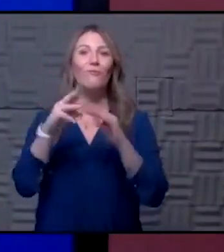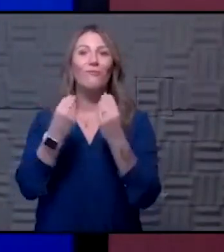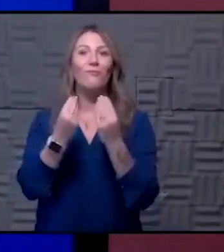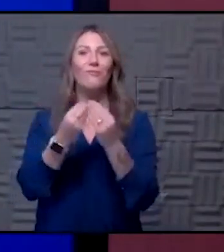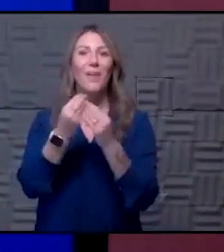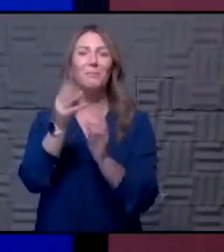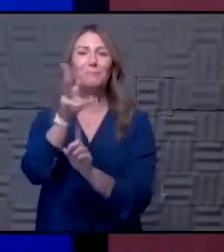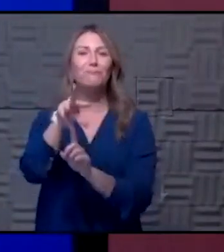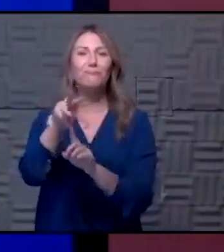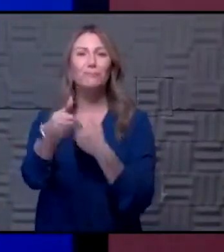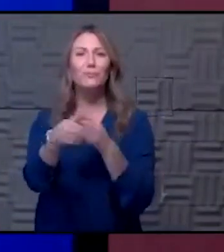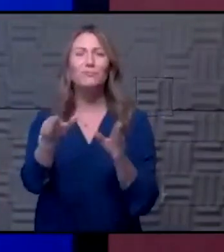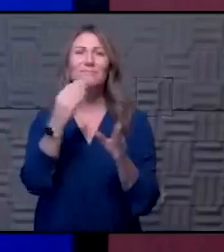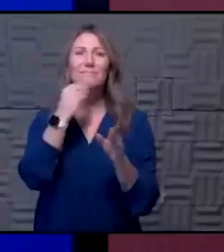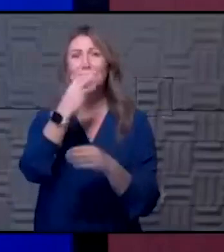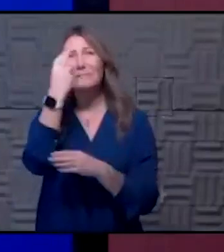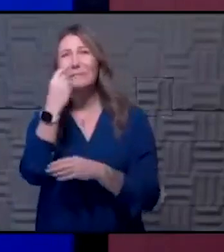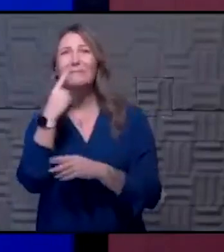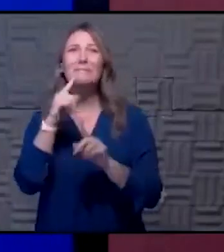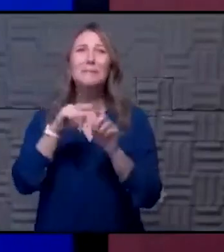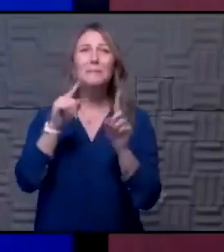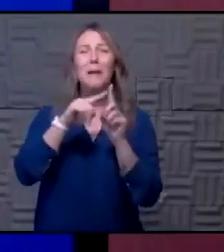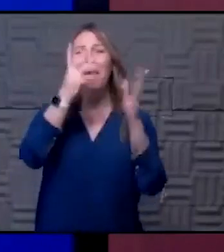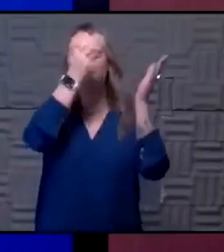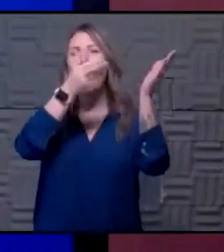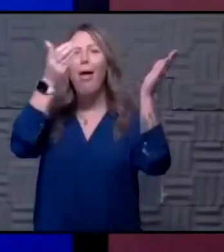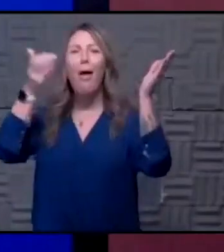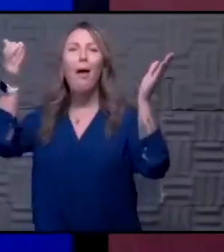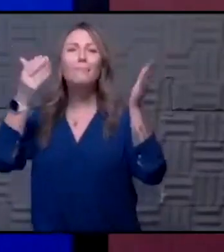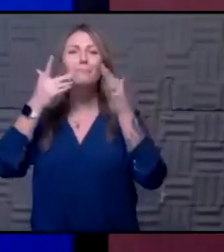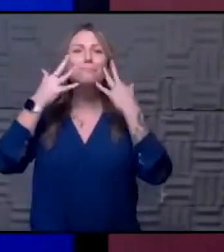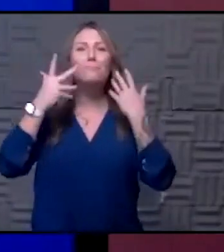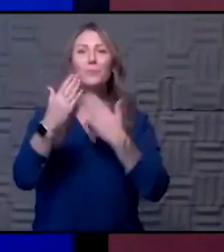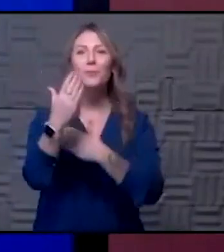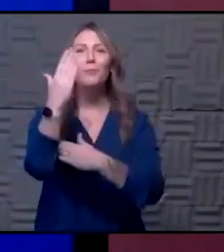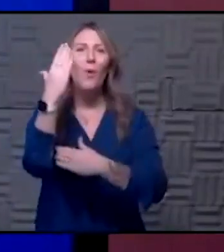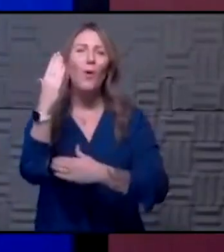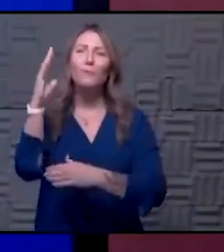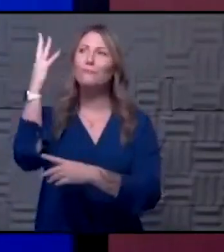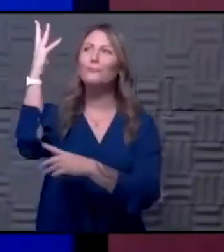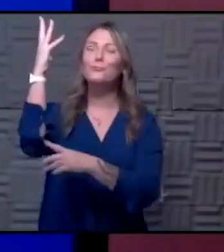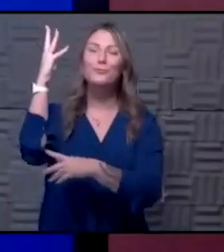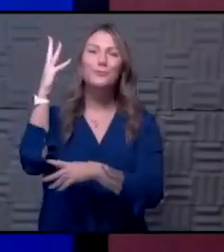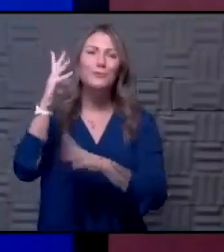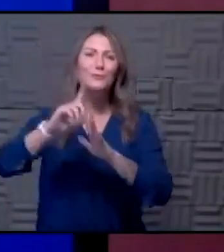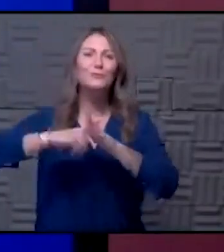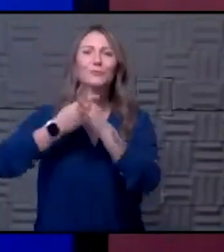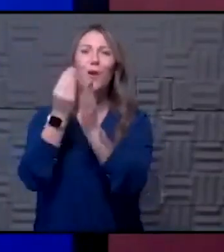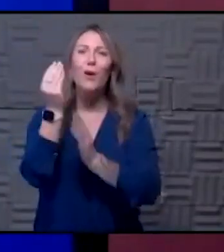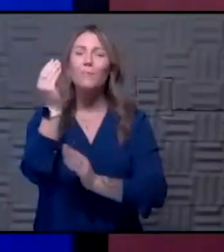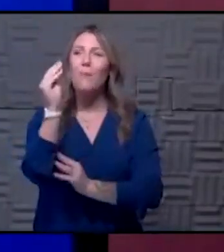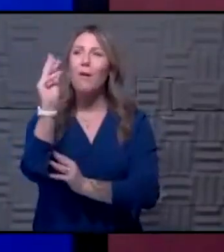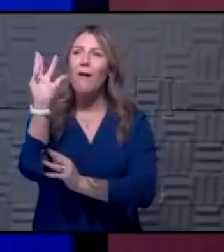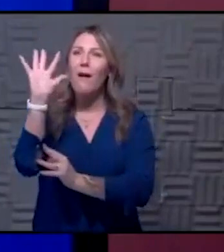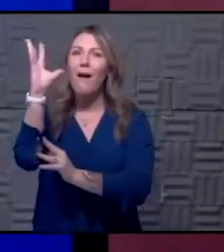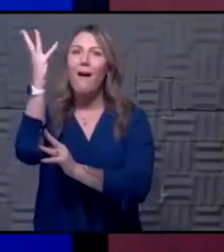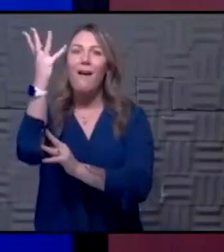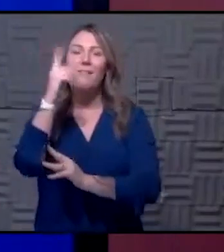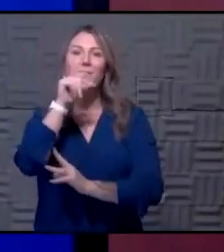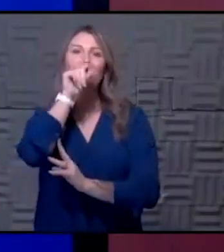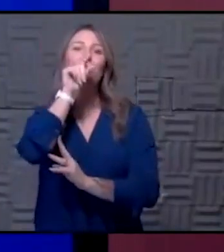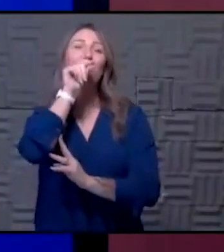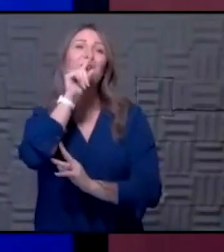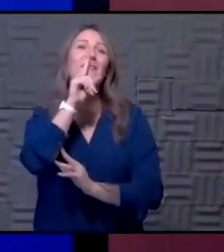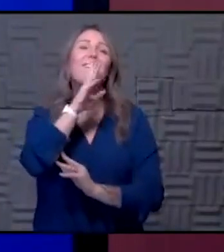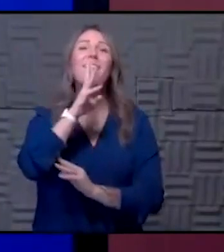cloudy, it's still beautiful, but cloudy spring morning. You know, it's been so great. The trees are starting to blossom. The birds are starting to sing, and you're like,